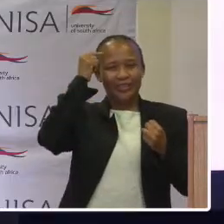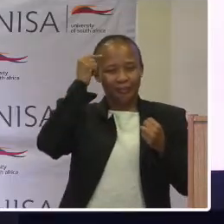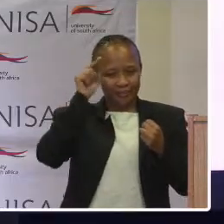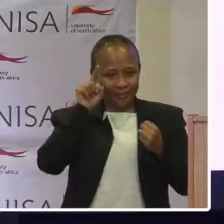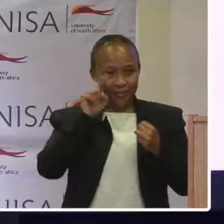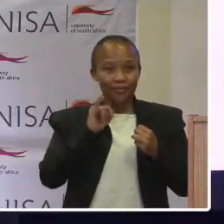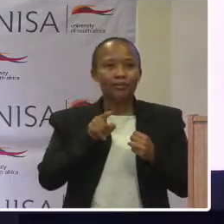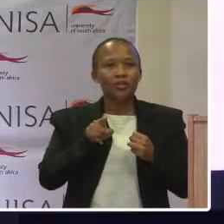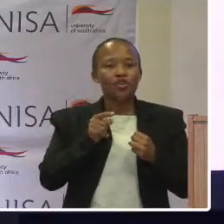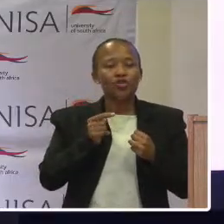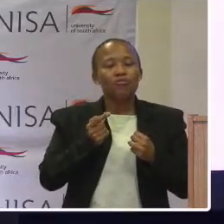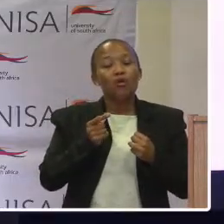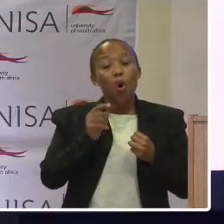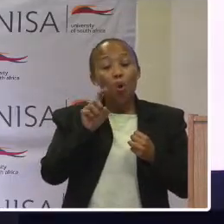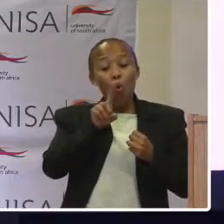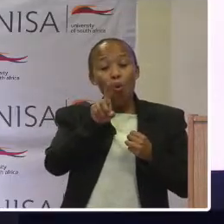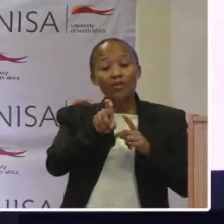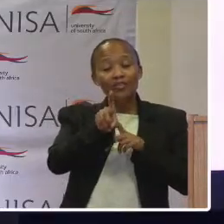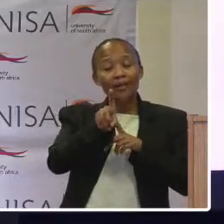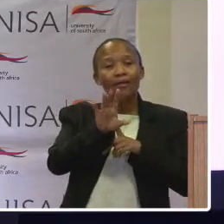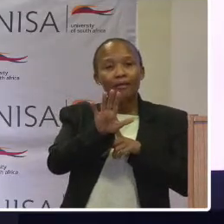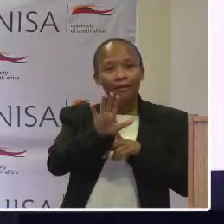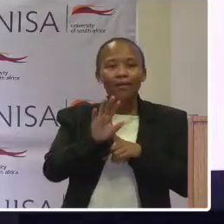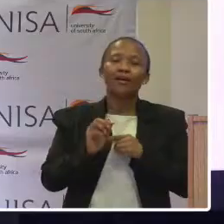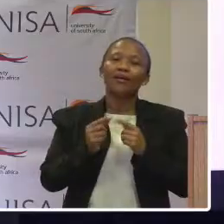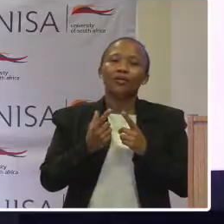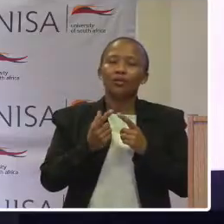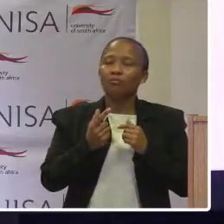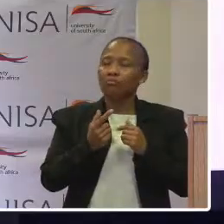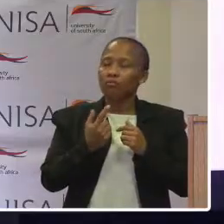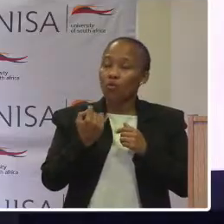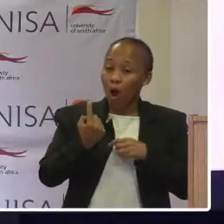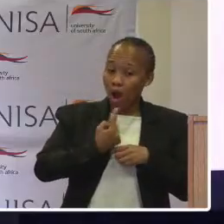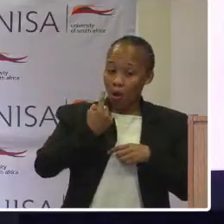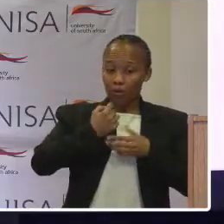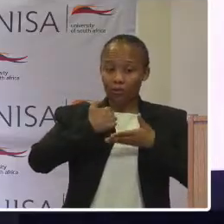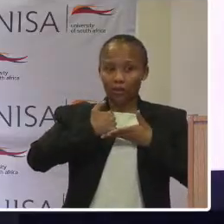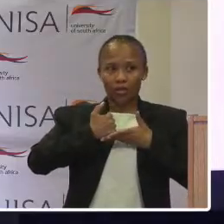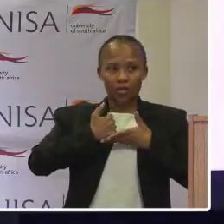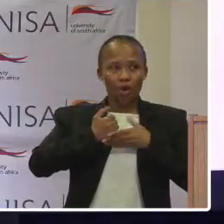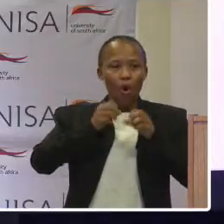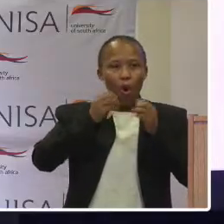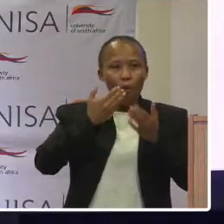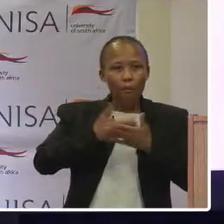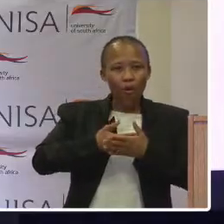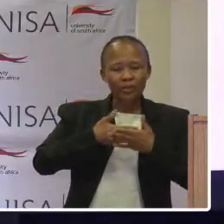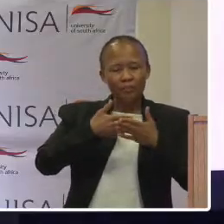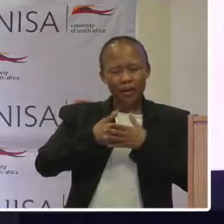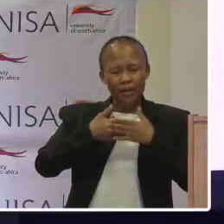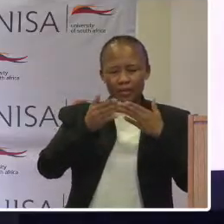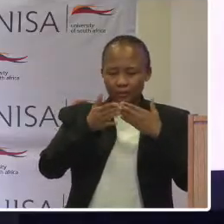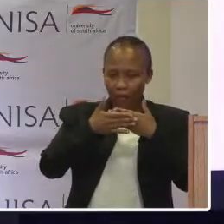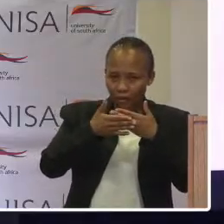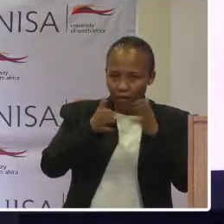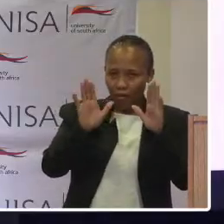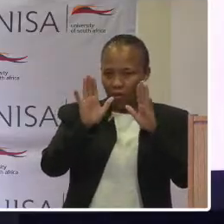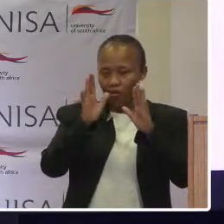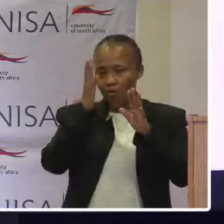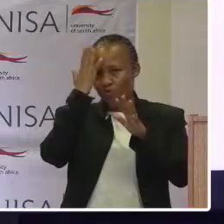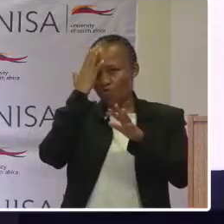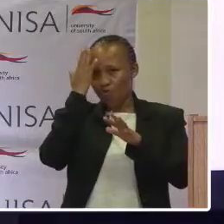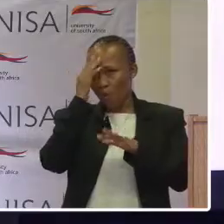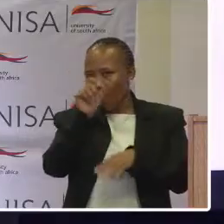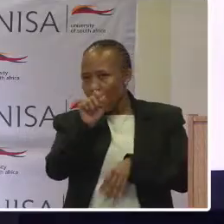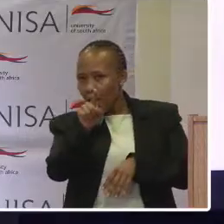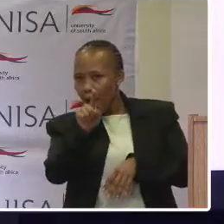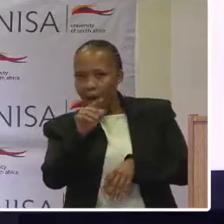alone opens so many possibilities as to what that could be. To you,